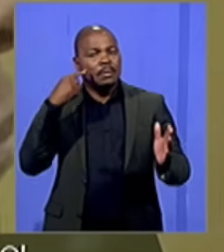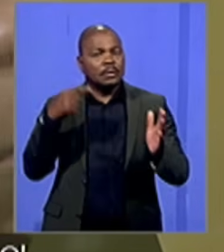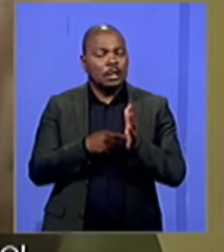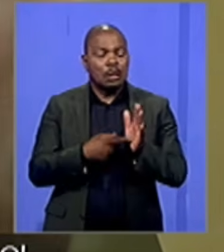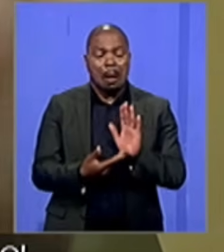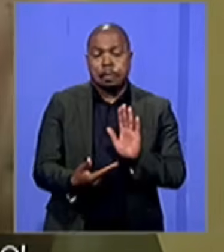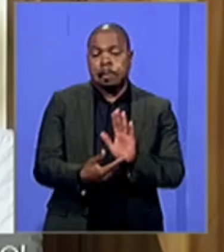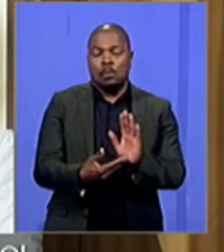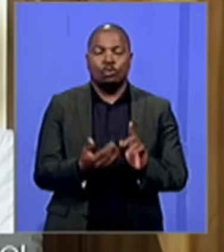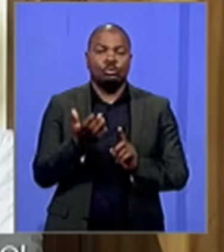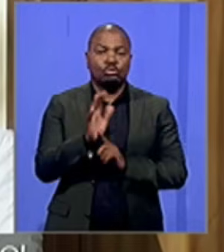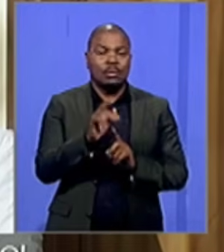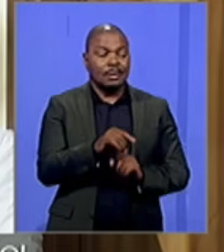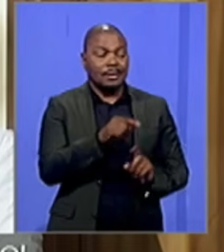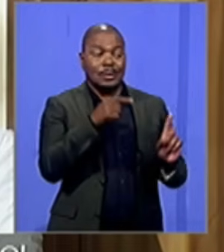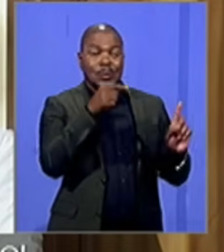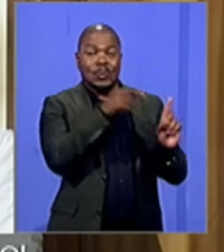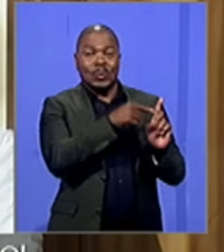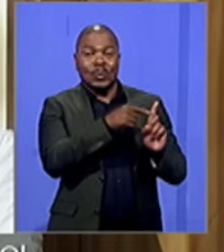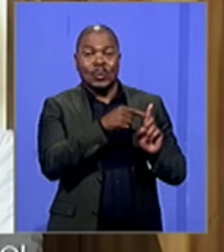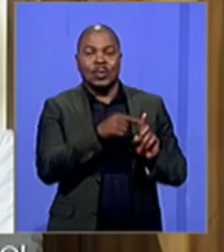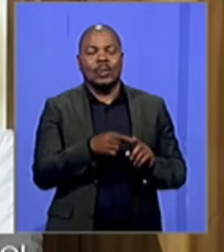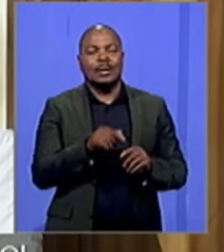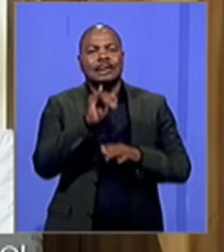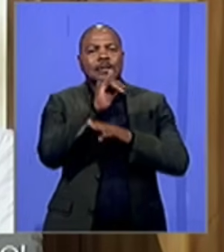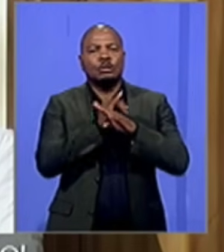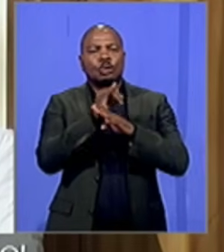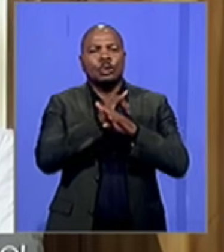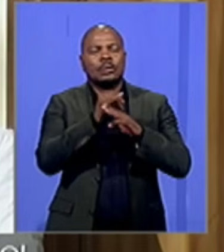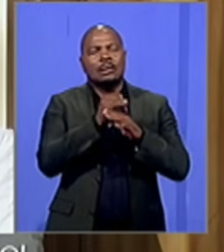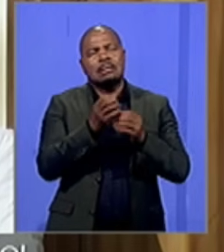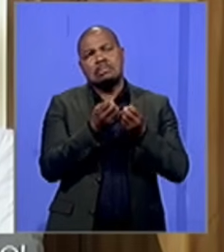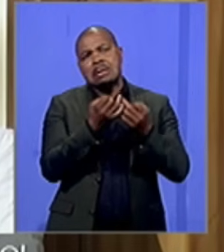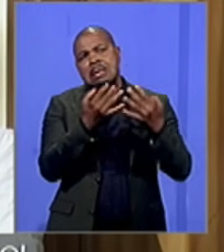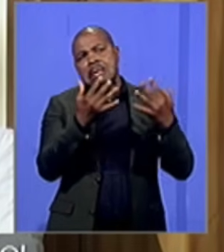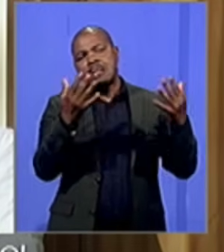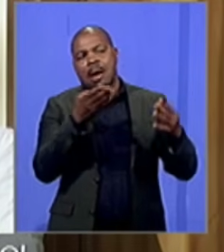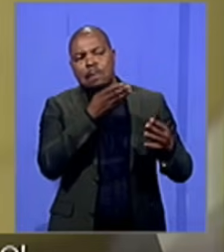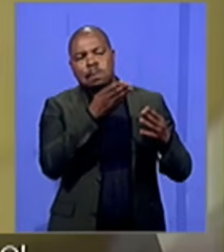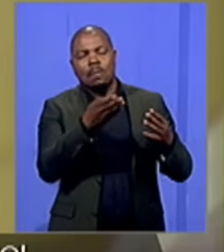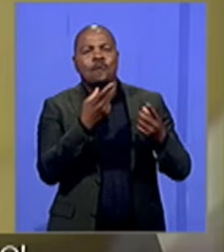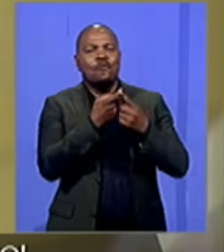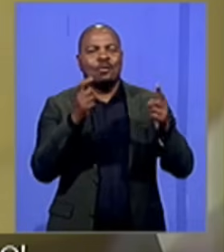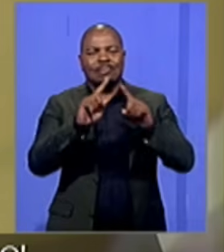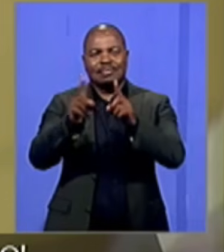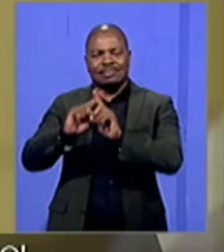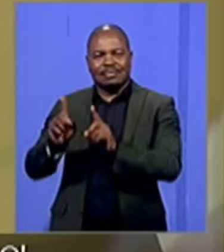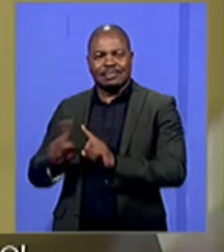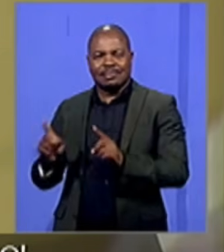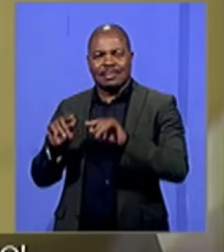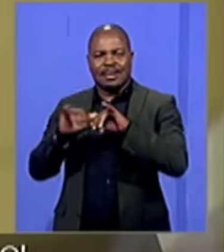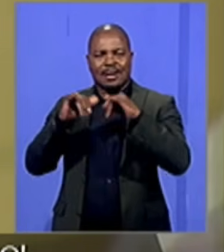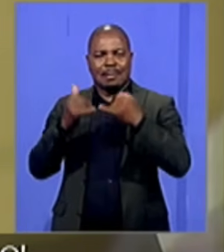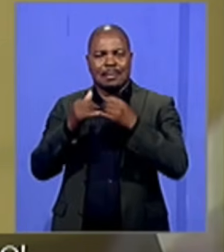gore Setshwantsho o ne a na le di-inšorense di le mmalwa go tswa ko ditheong dingwe tsa